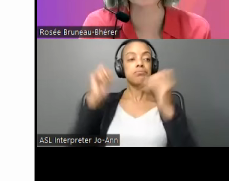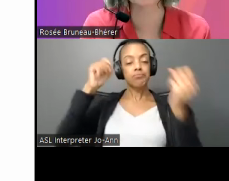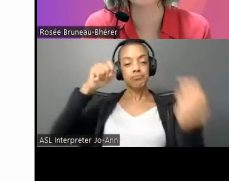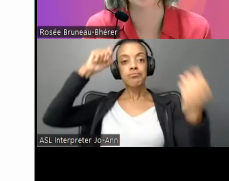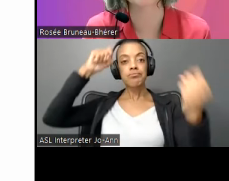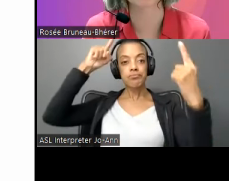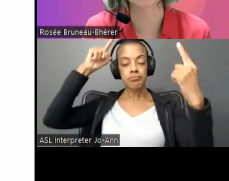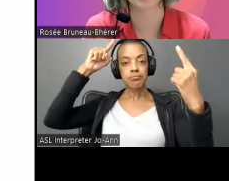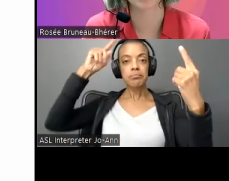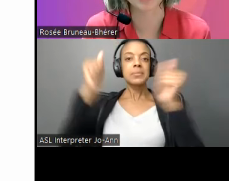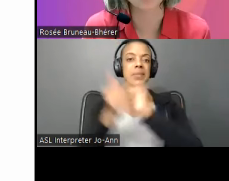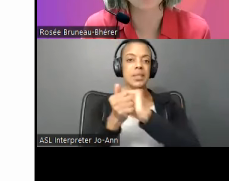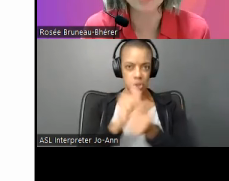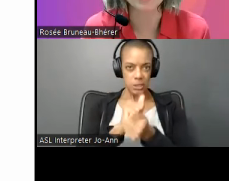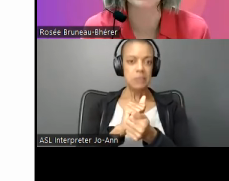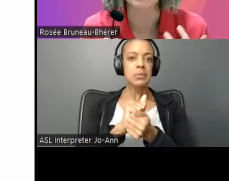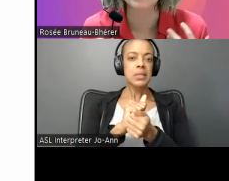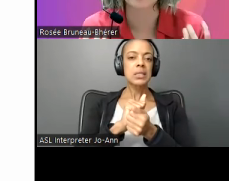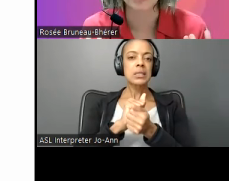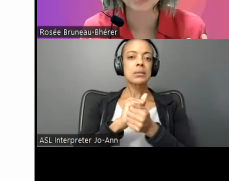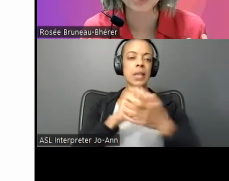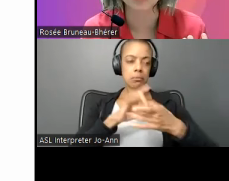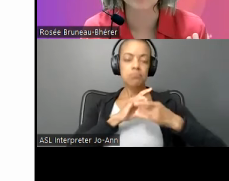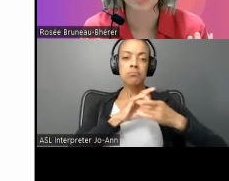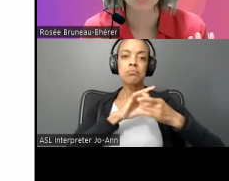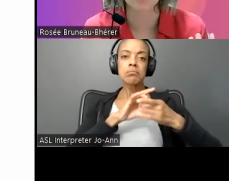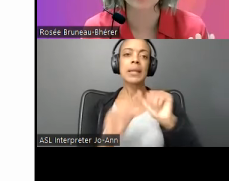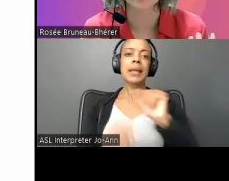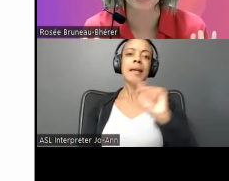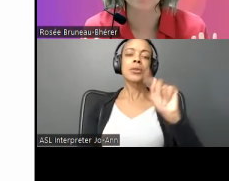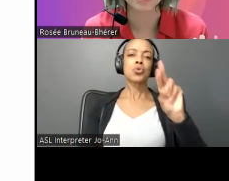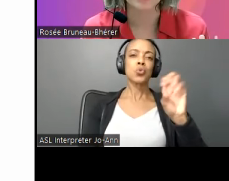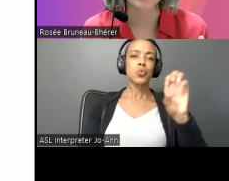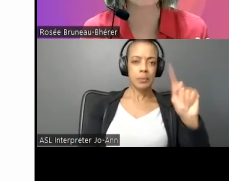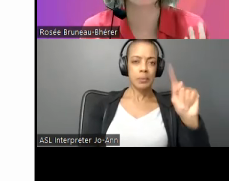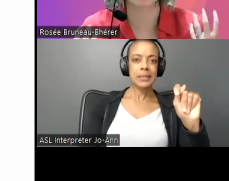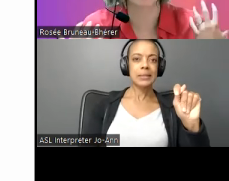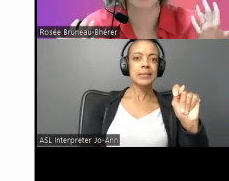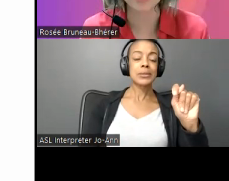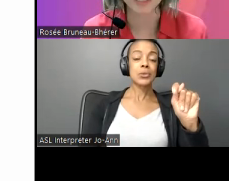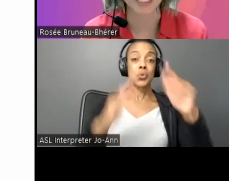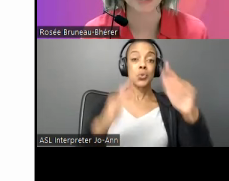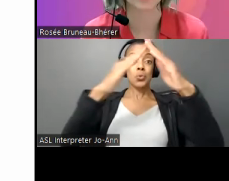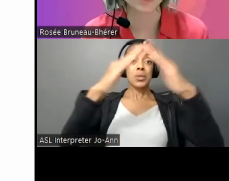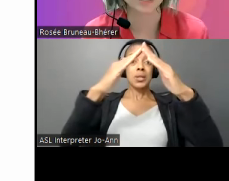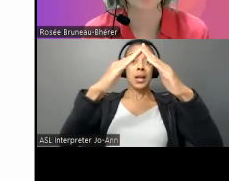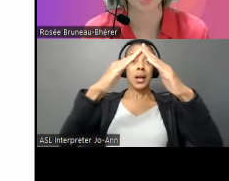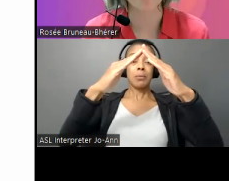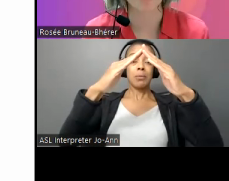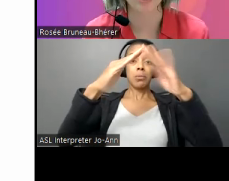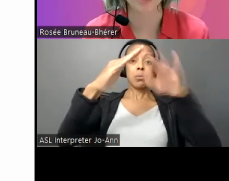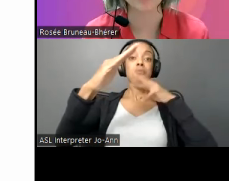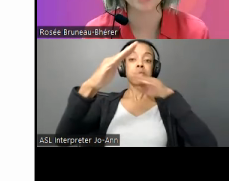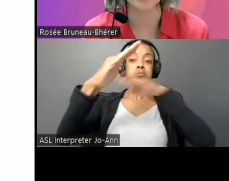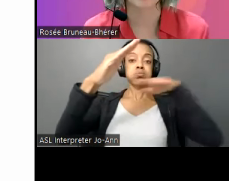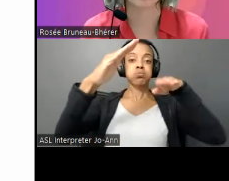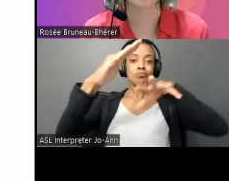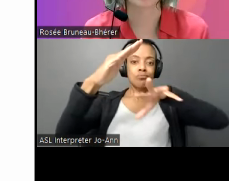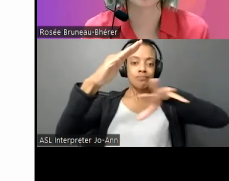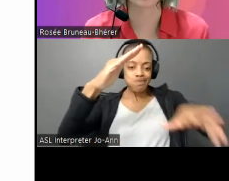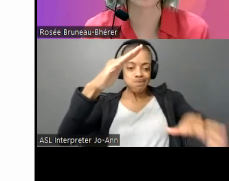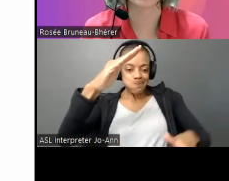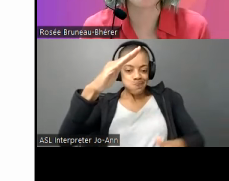empathic adjustment and attunement. Let's see what's underneath the iceberg. Let's keep in mind when we're intervening with Jeremy that we have to be